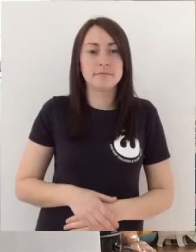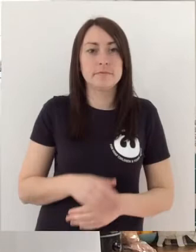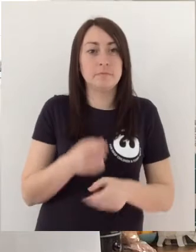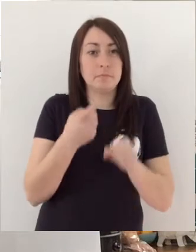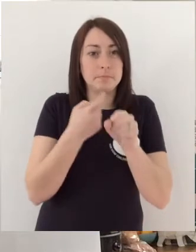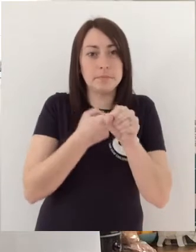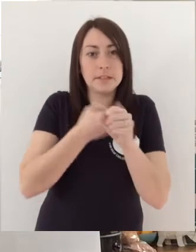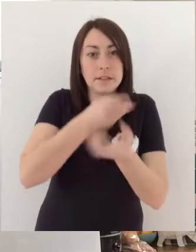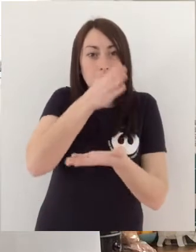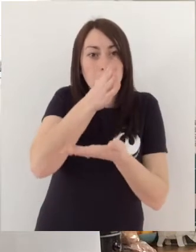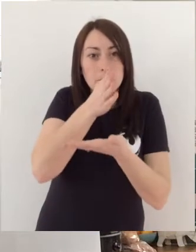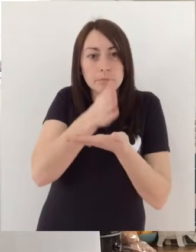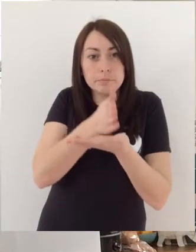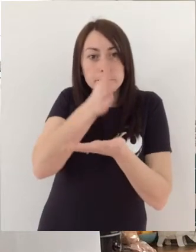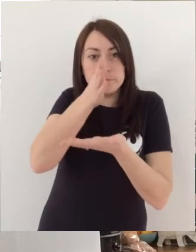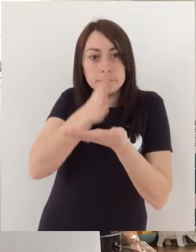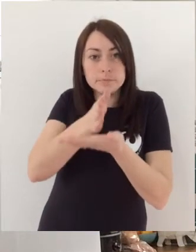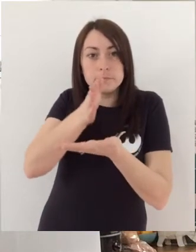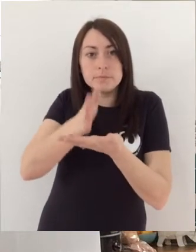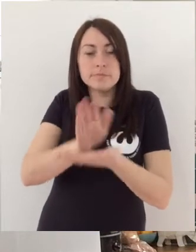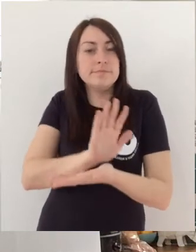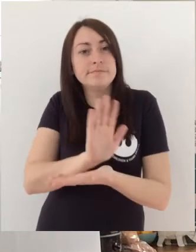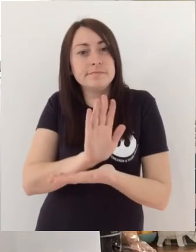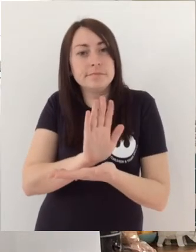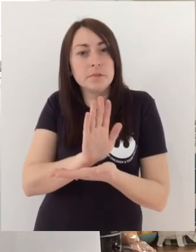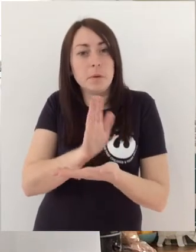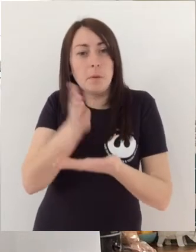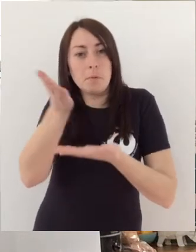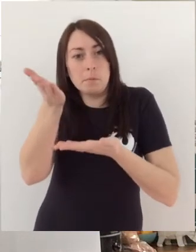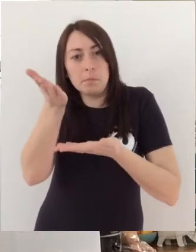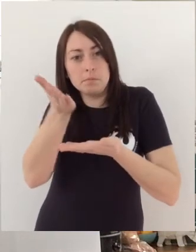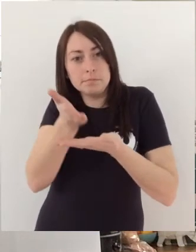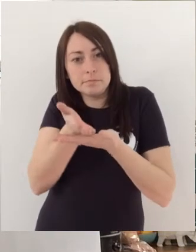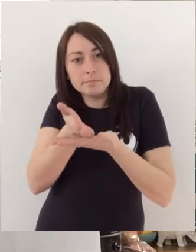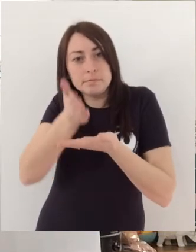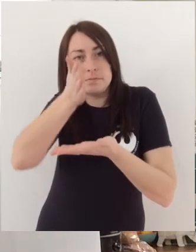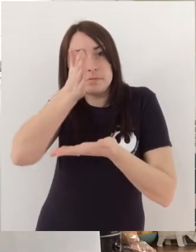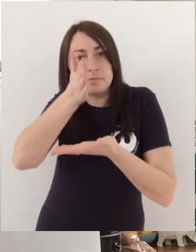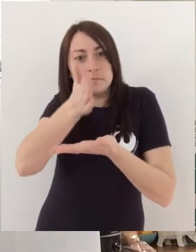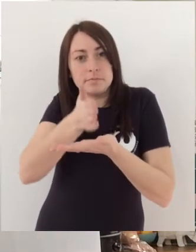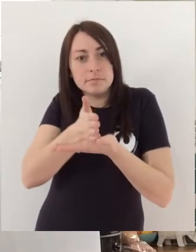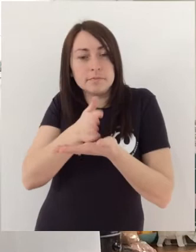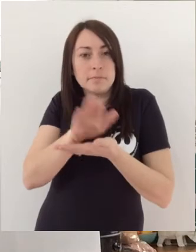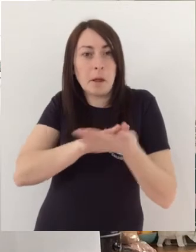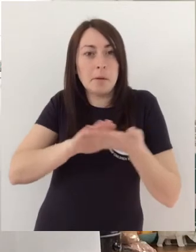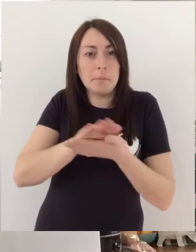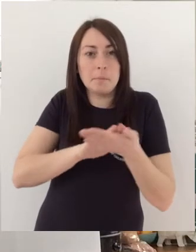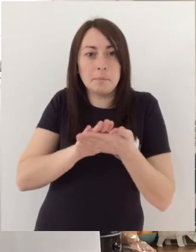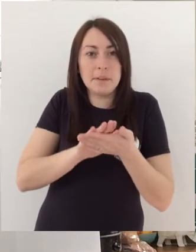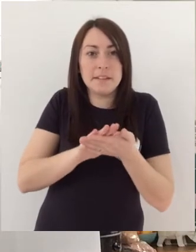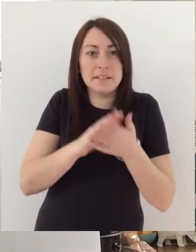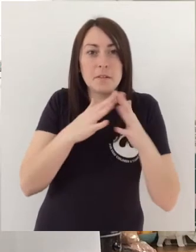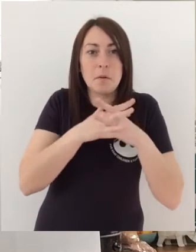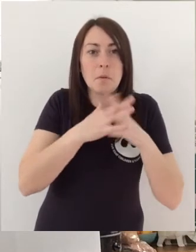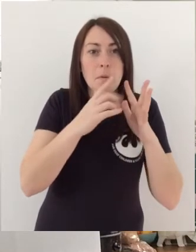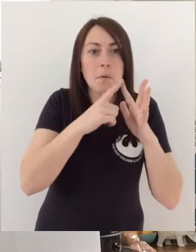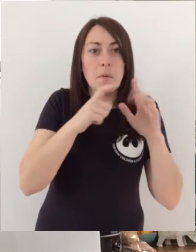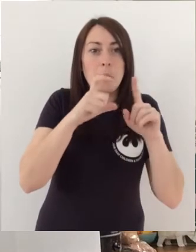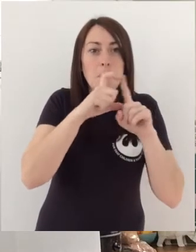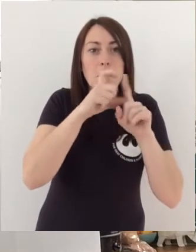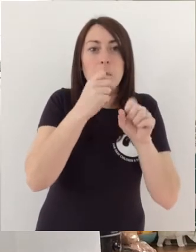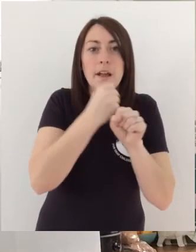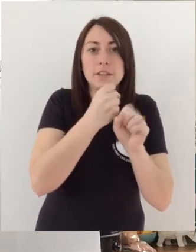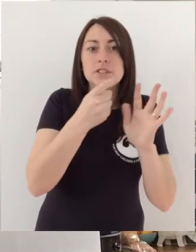If you go in at a slight angle, you can see you get these wedges where it's slightly thicker one side and slightly finer the